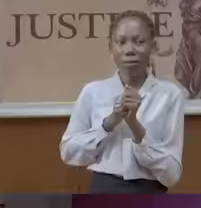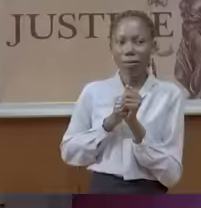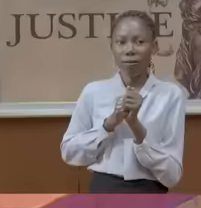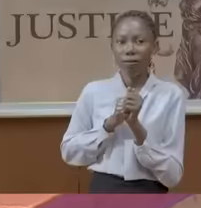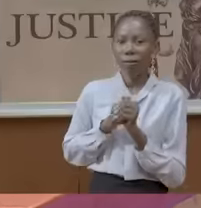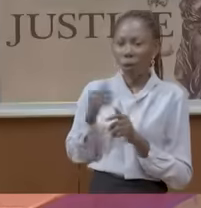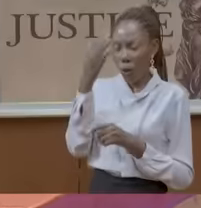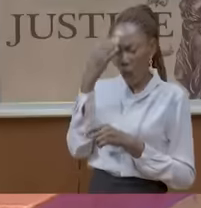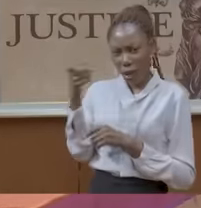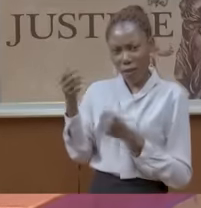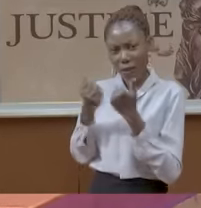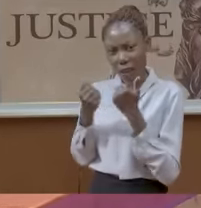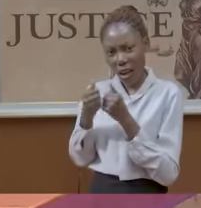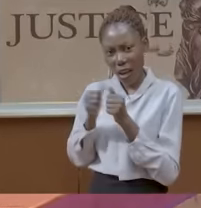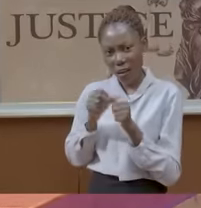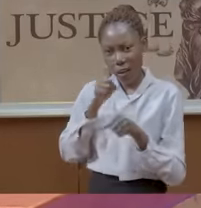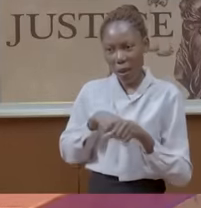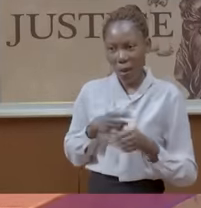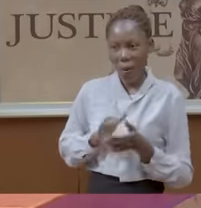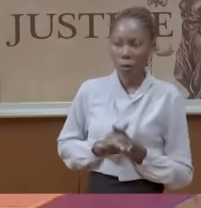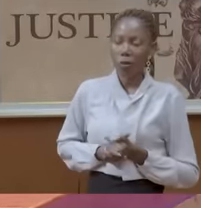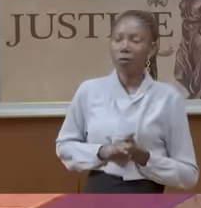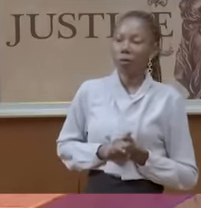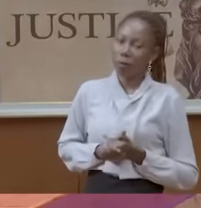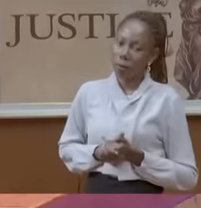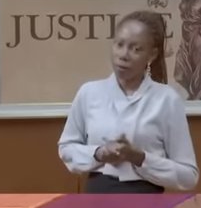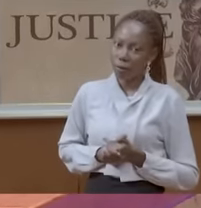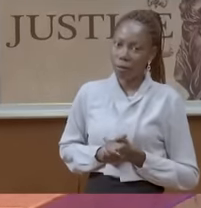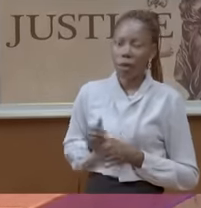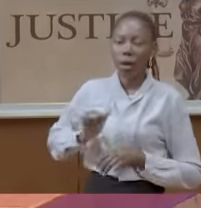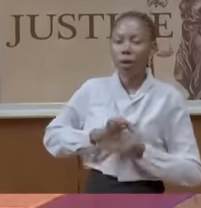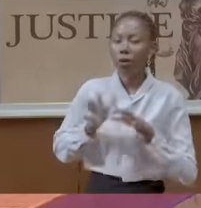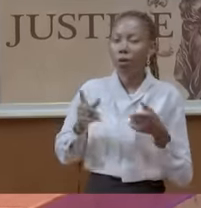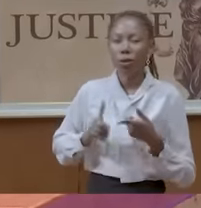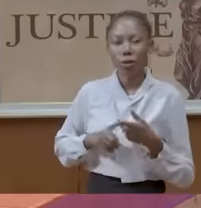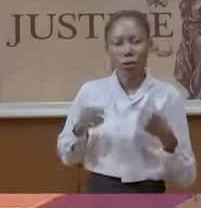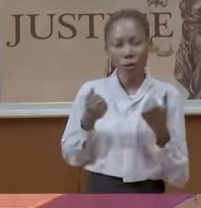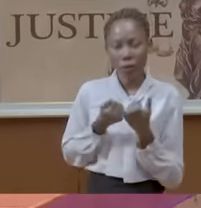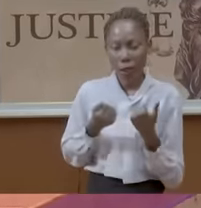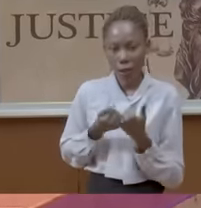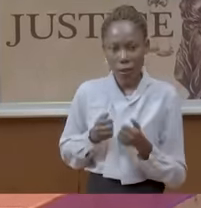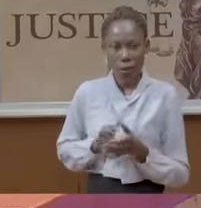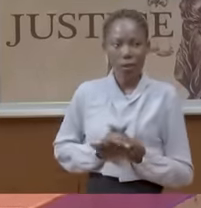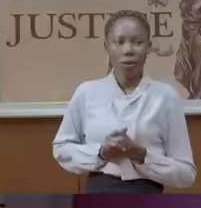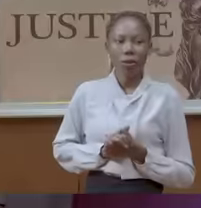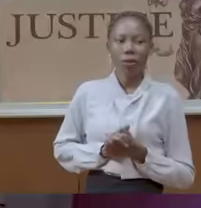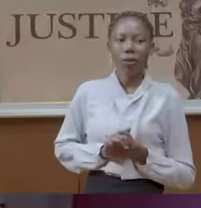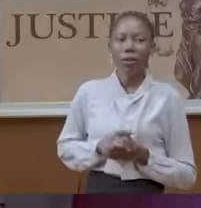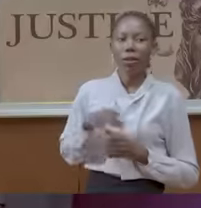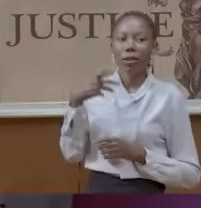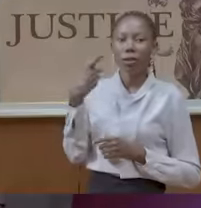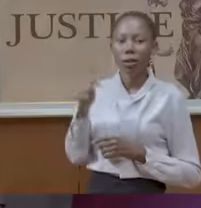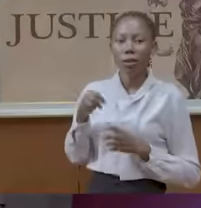your second name? So it was like that, fighting me. And I told her, I don't want to. I don't like all this stuff. The issue of